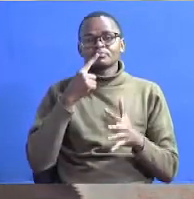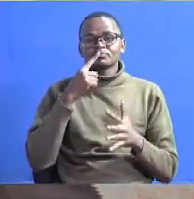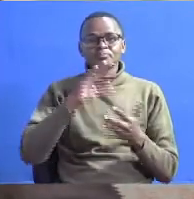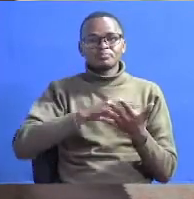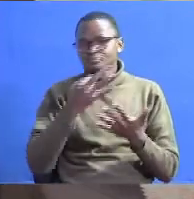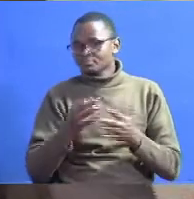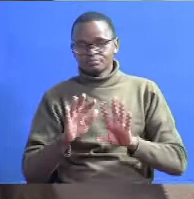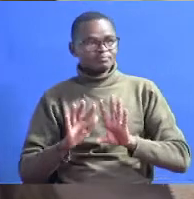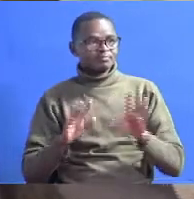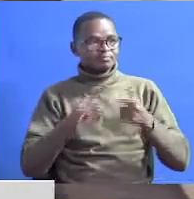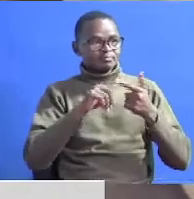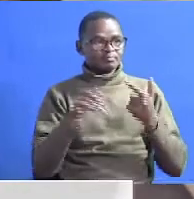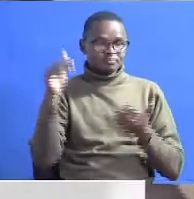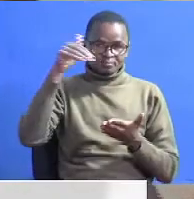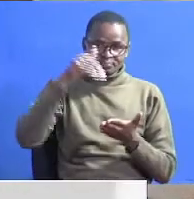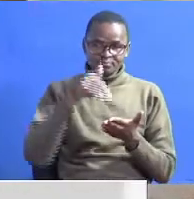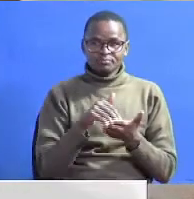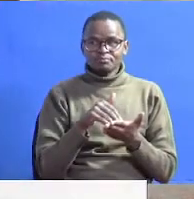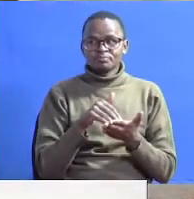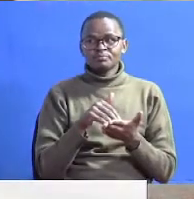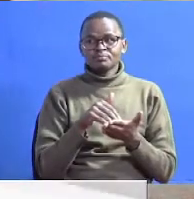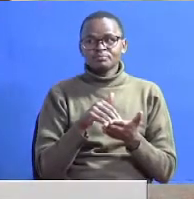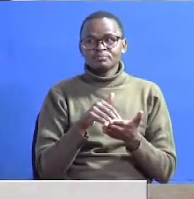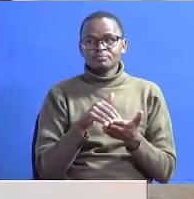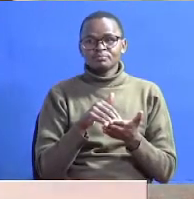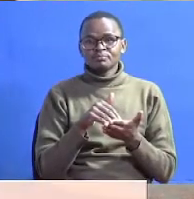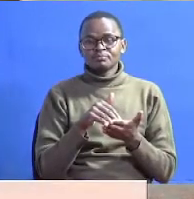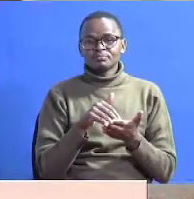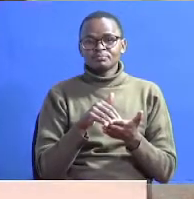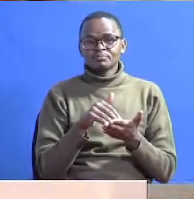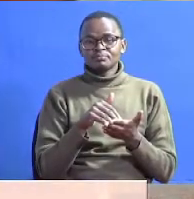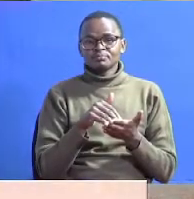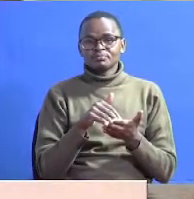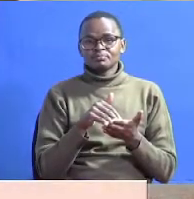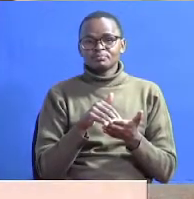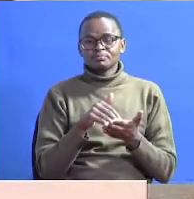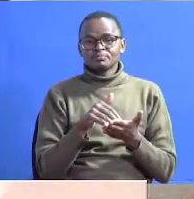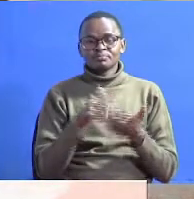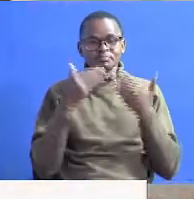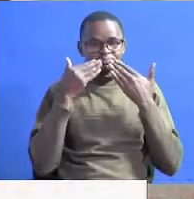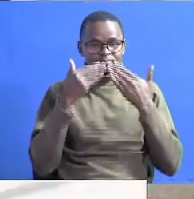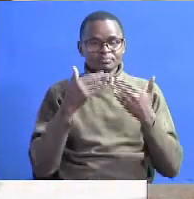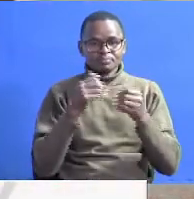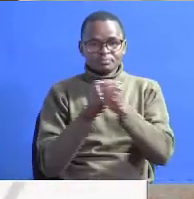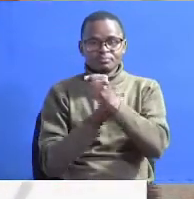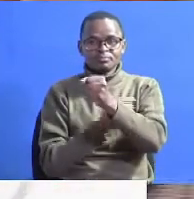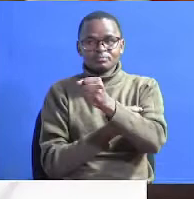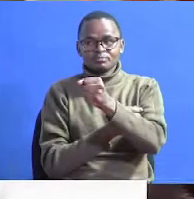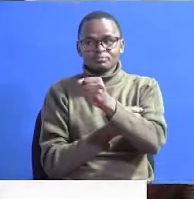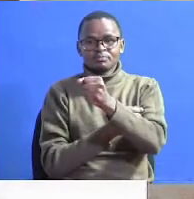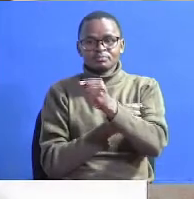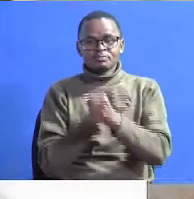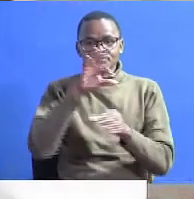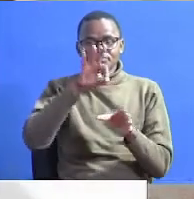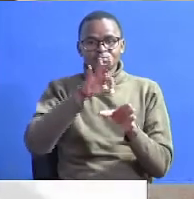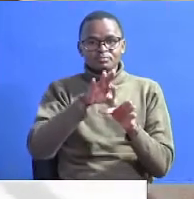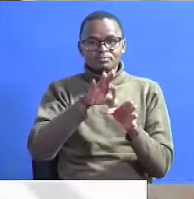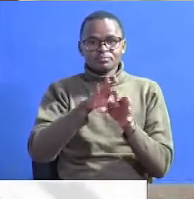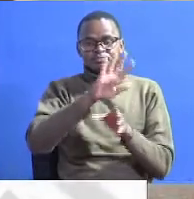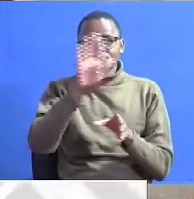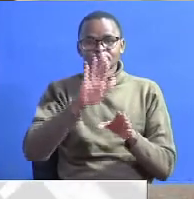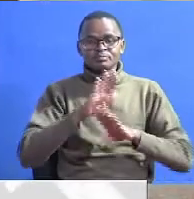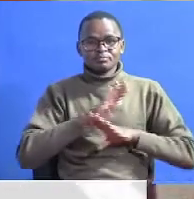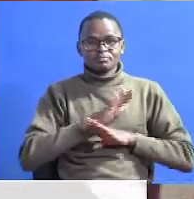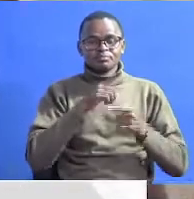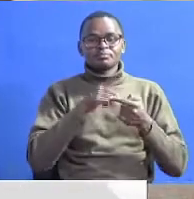failed, but again, na washukuru my supporters. My votes, they were never